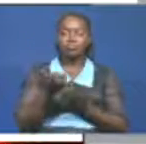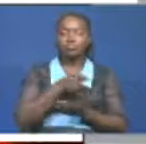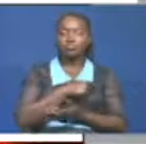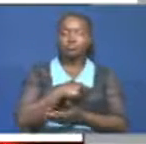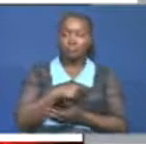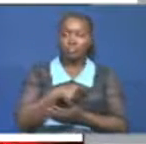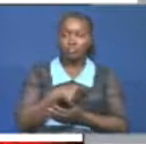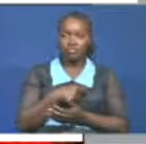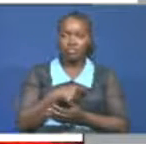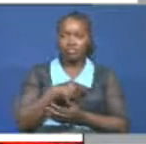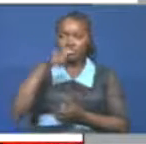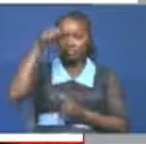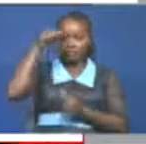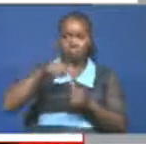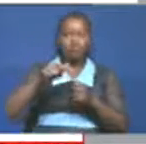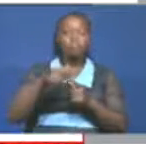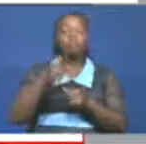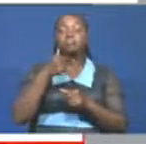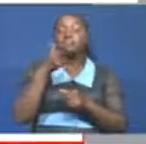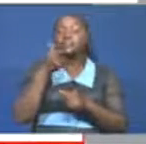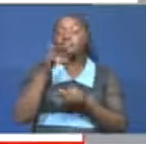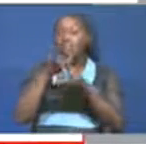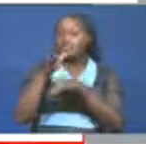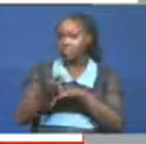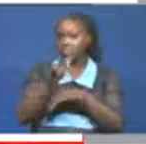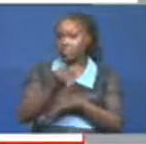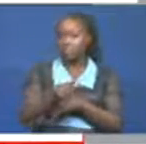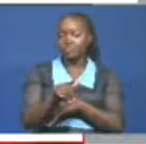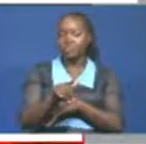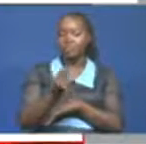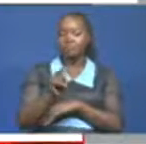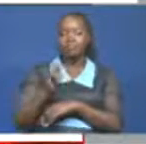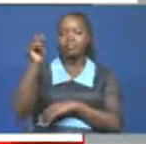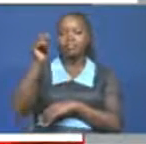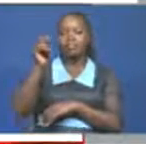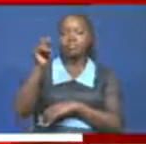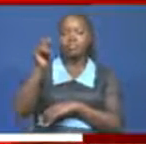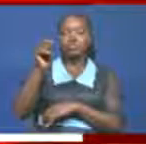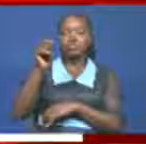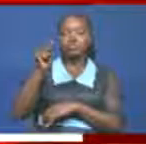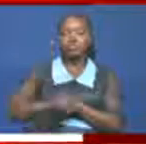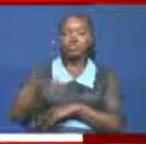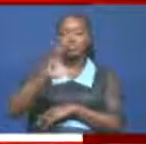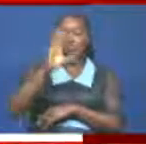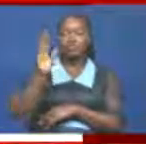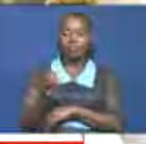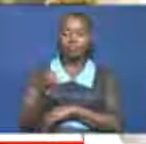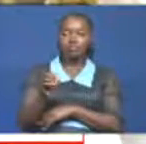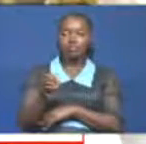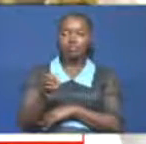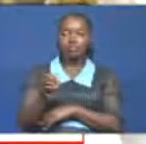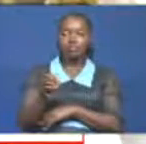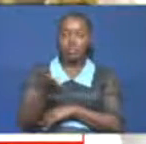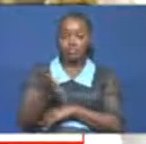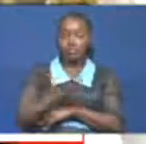delegates. Remember, as we had earlier on said, that President Cyril Ramaphosa, the president of South Africa, is currently here